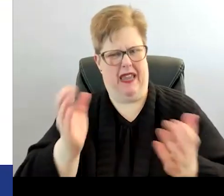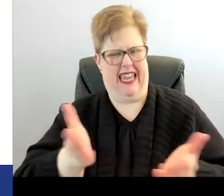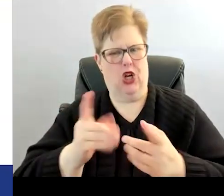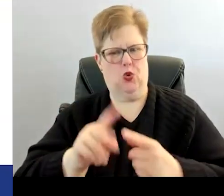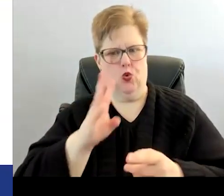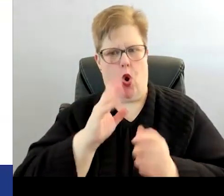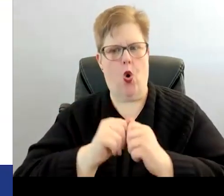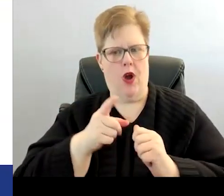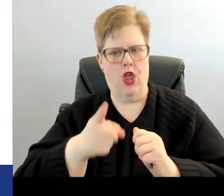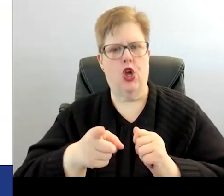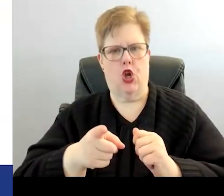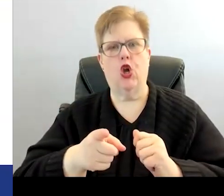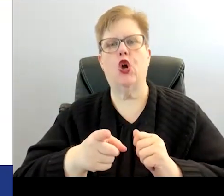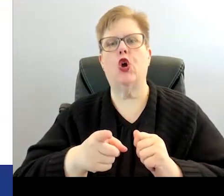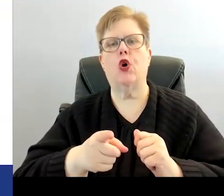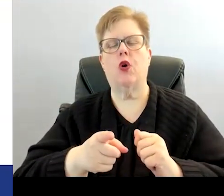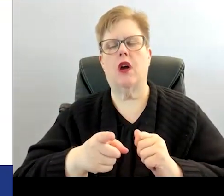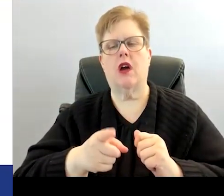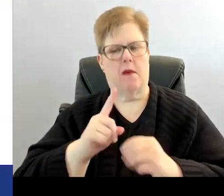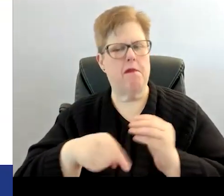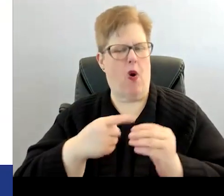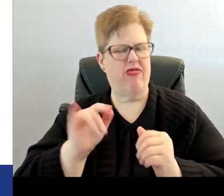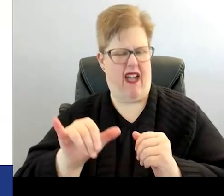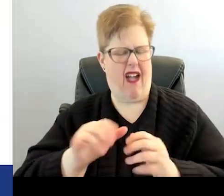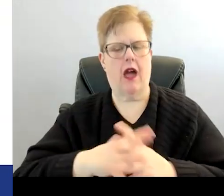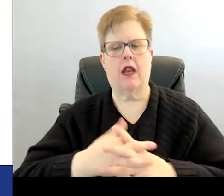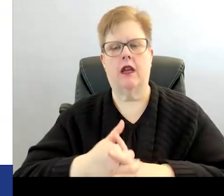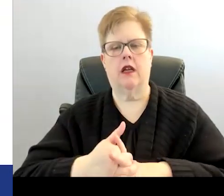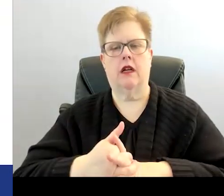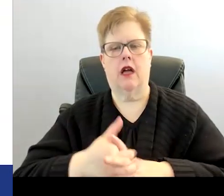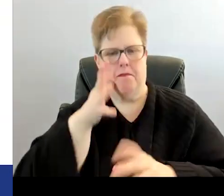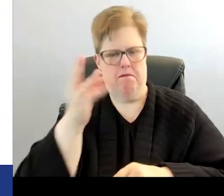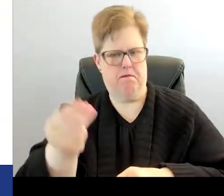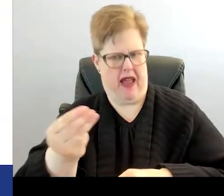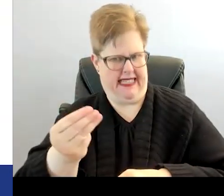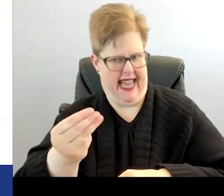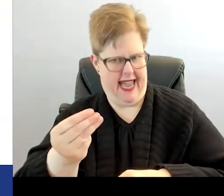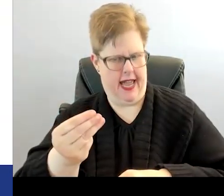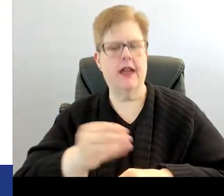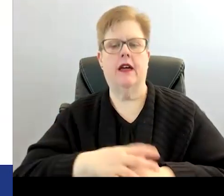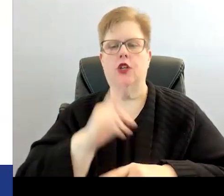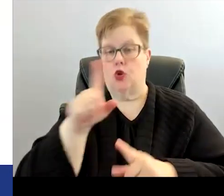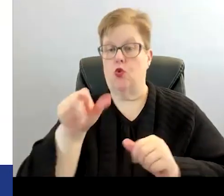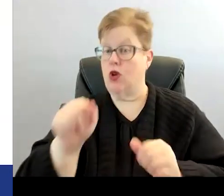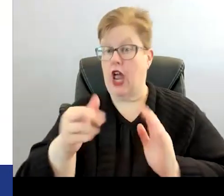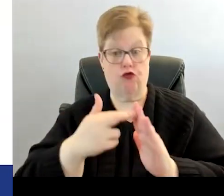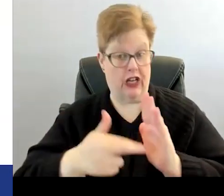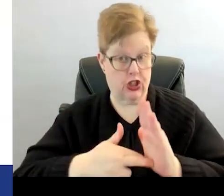to you about this on Monday. So you can